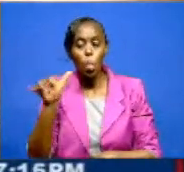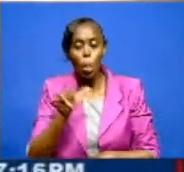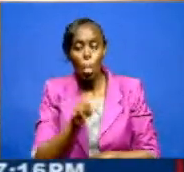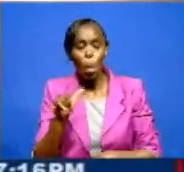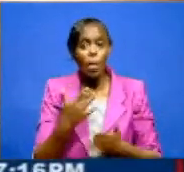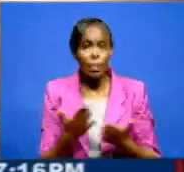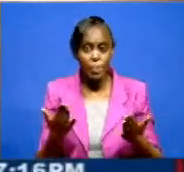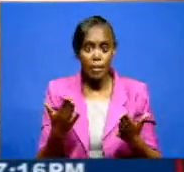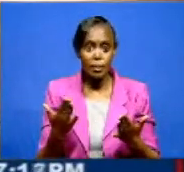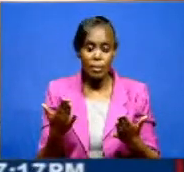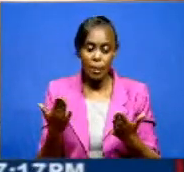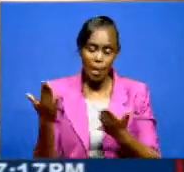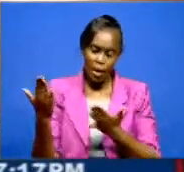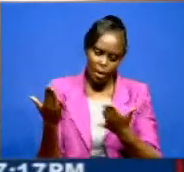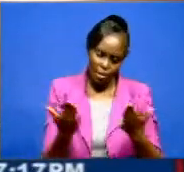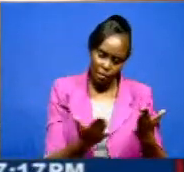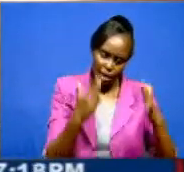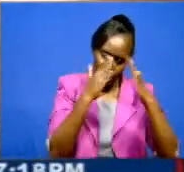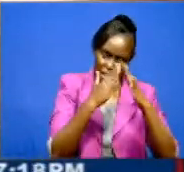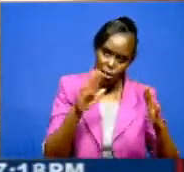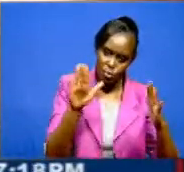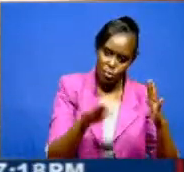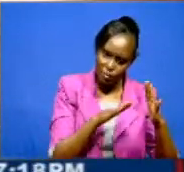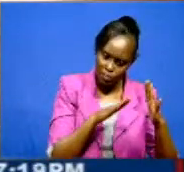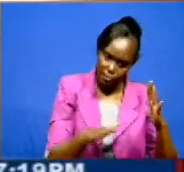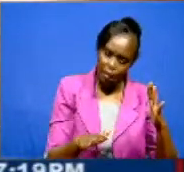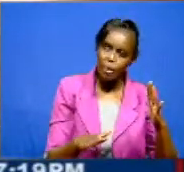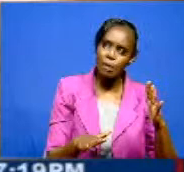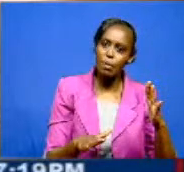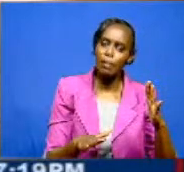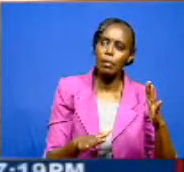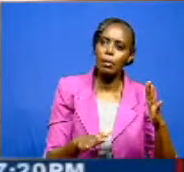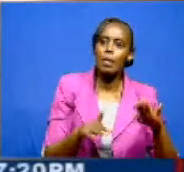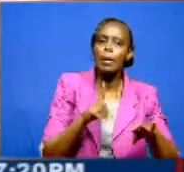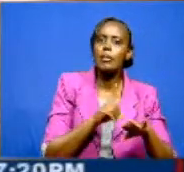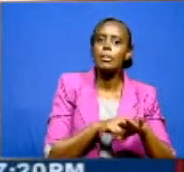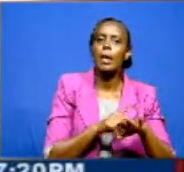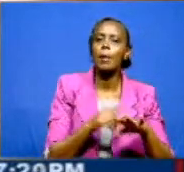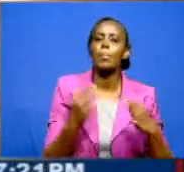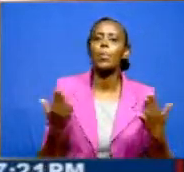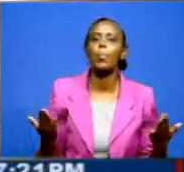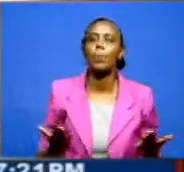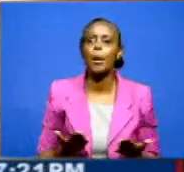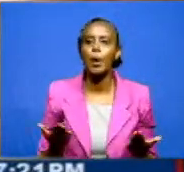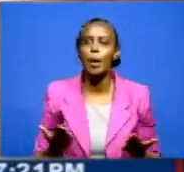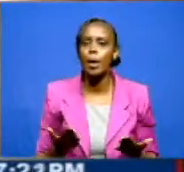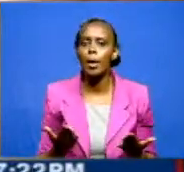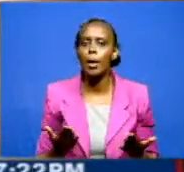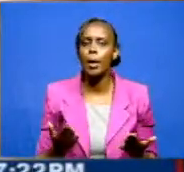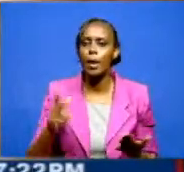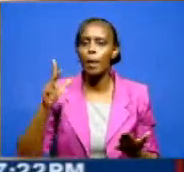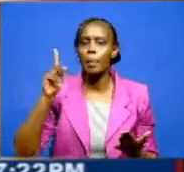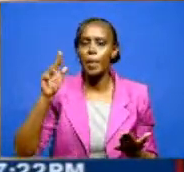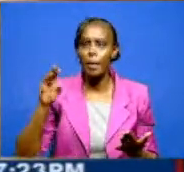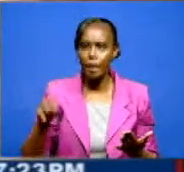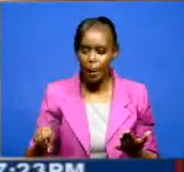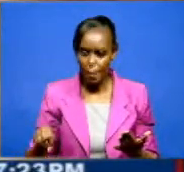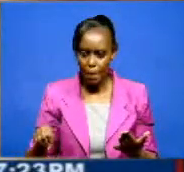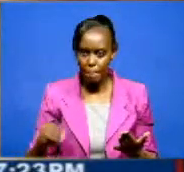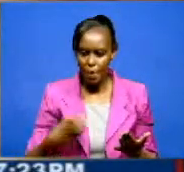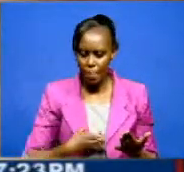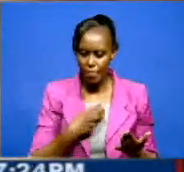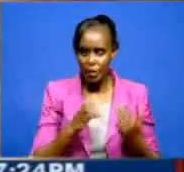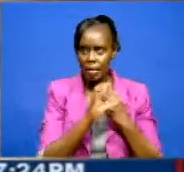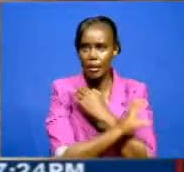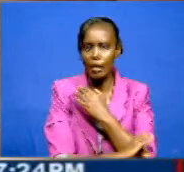to invite this House, Mr. Speaker, to an episode where the Prime Minister of India visited this